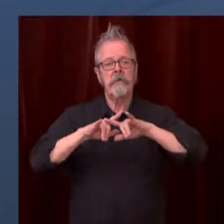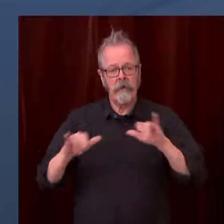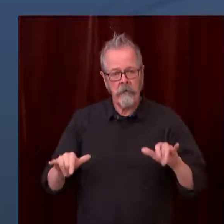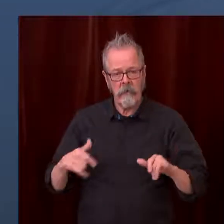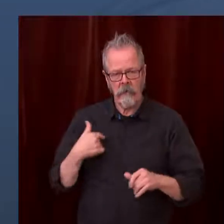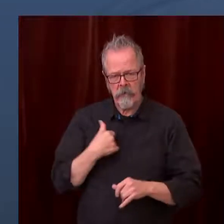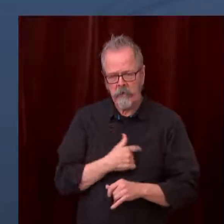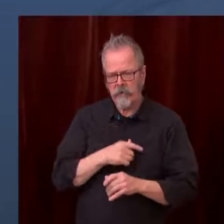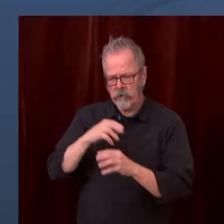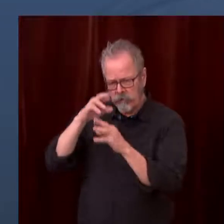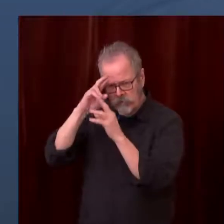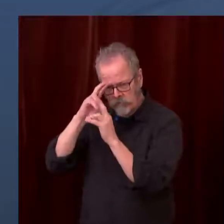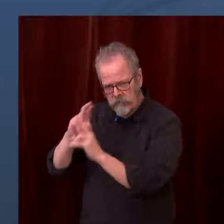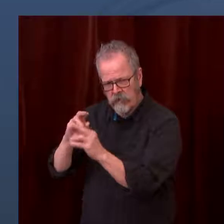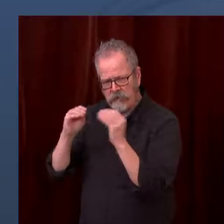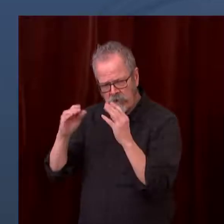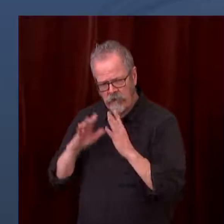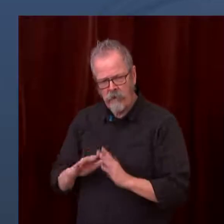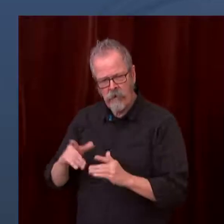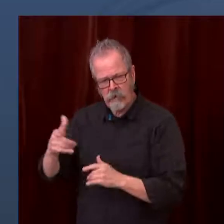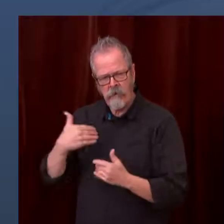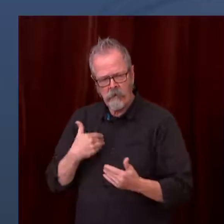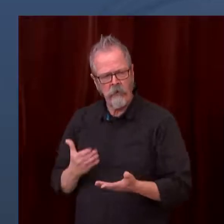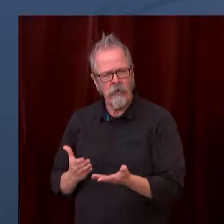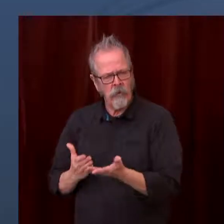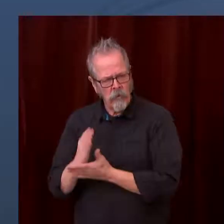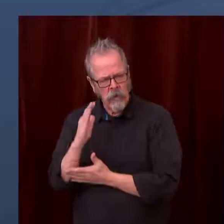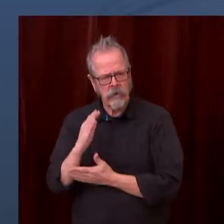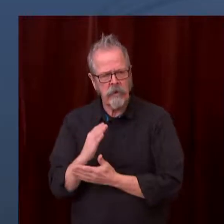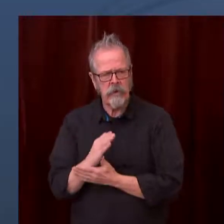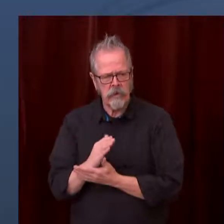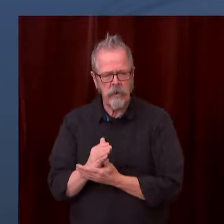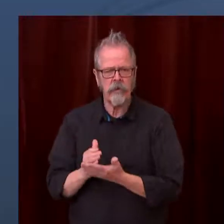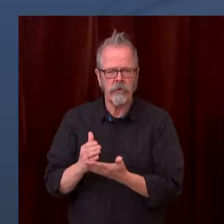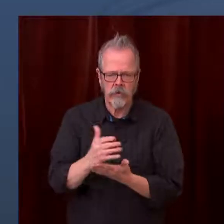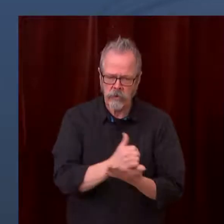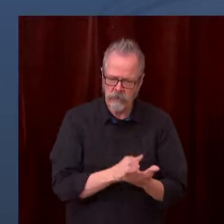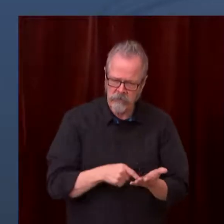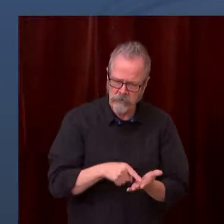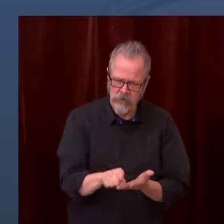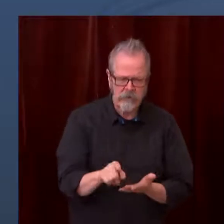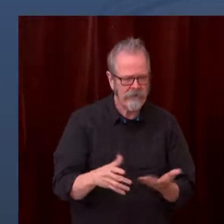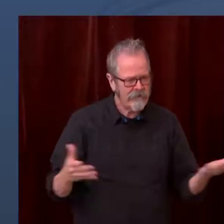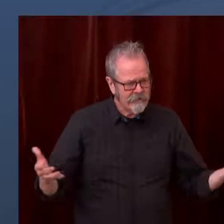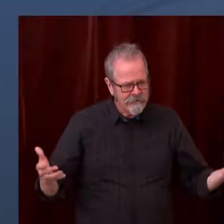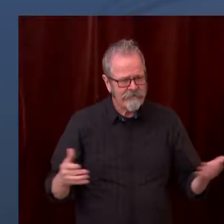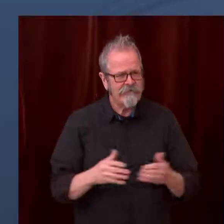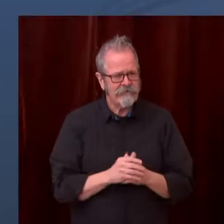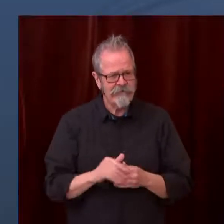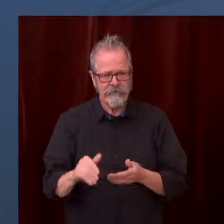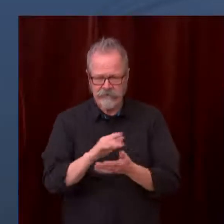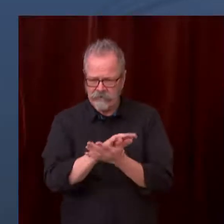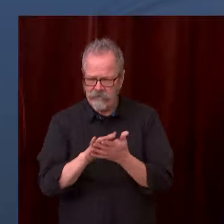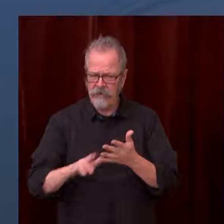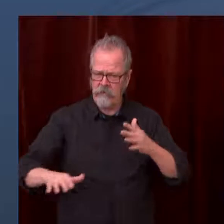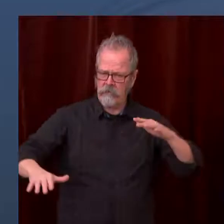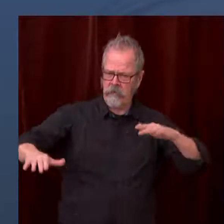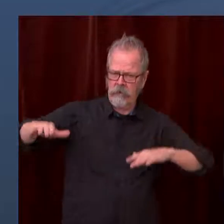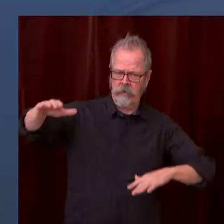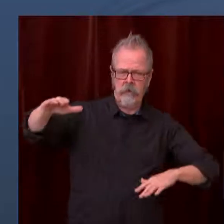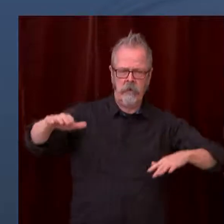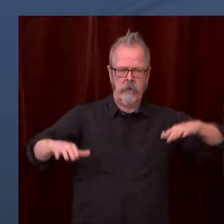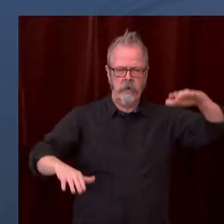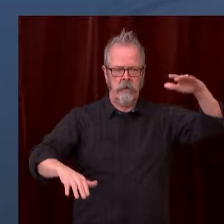tipping point that I think all of this comes together, that there is an acknowledgement that we can move forward and we can responsibly and